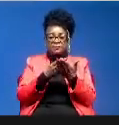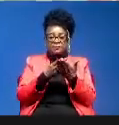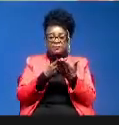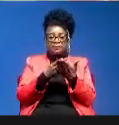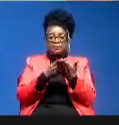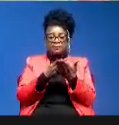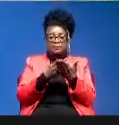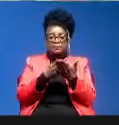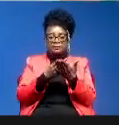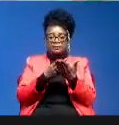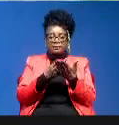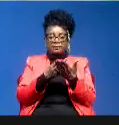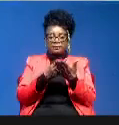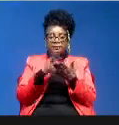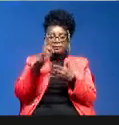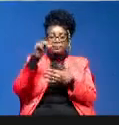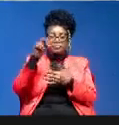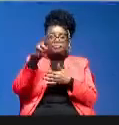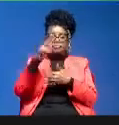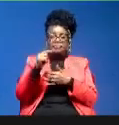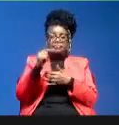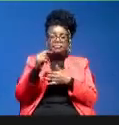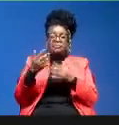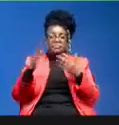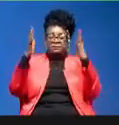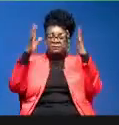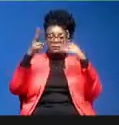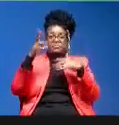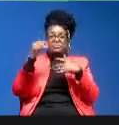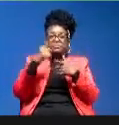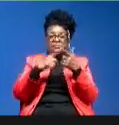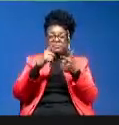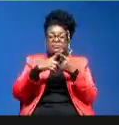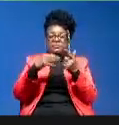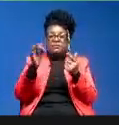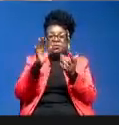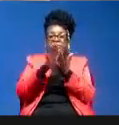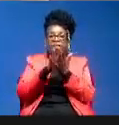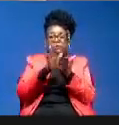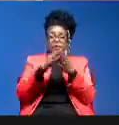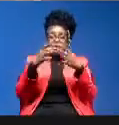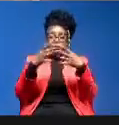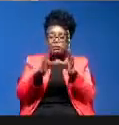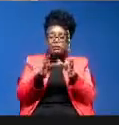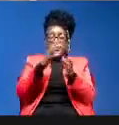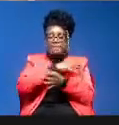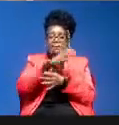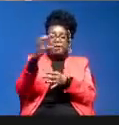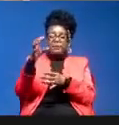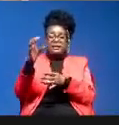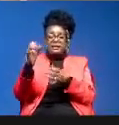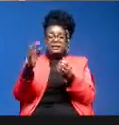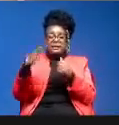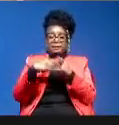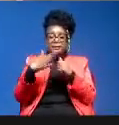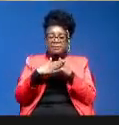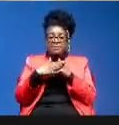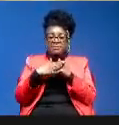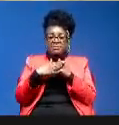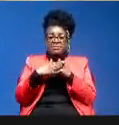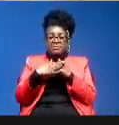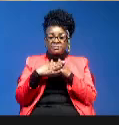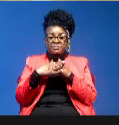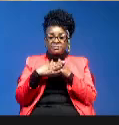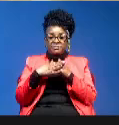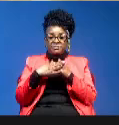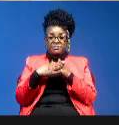Northern Rangelands Trust, NRT, celebrated 20 years of conservation and community empowerment in September.